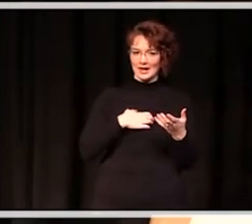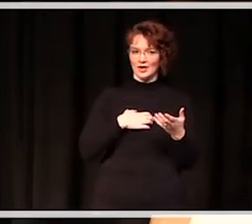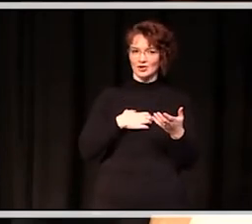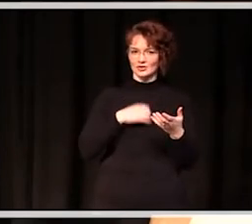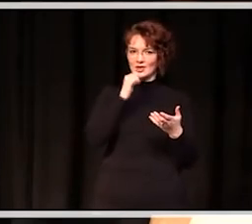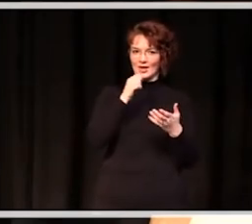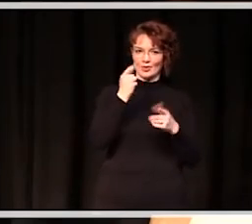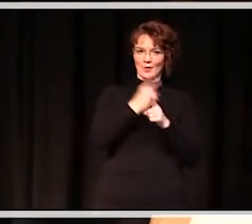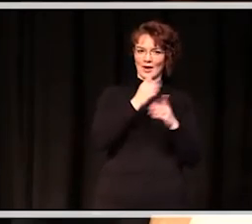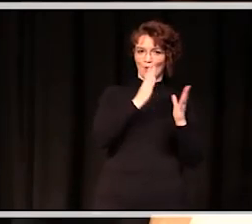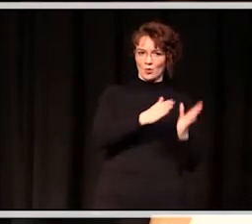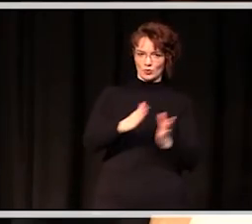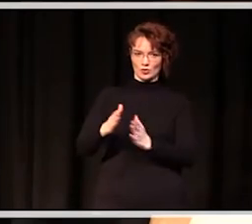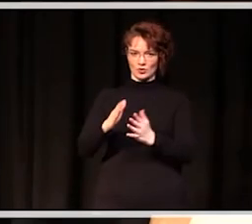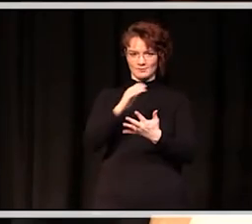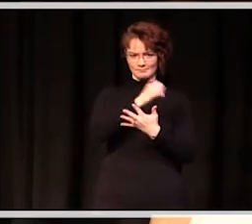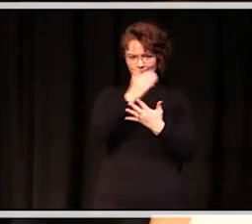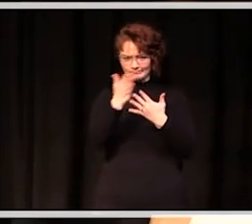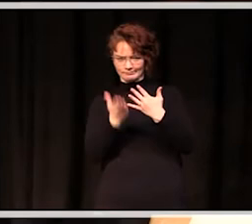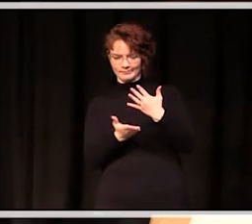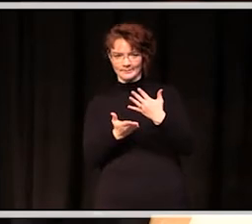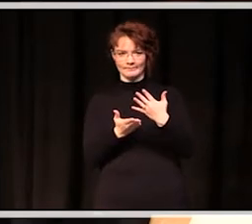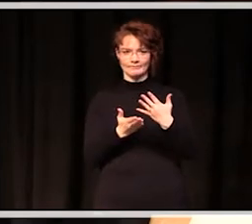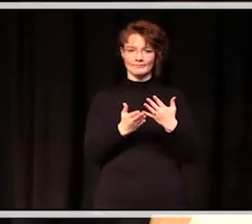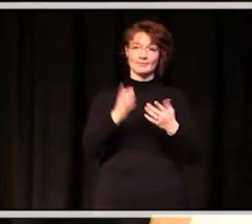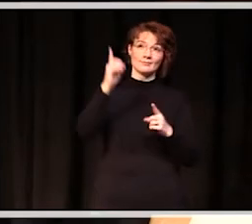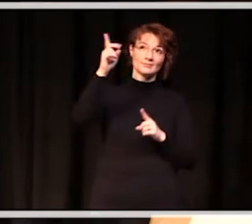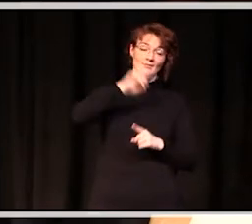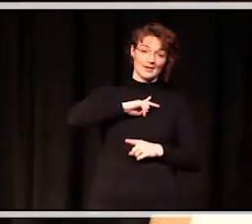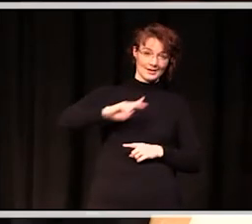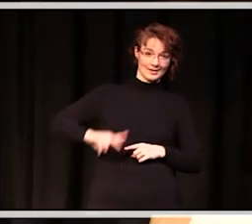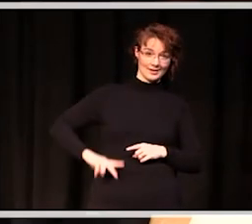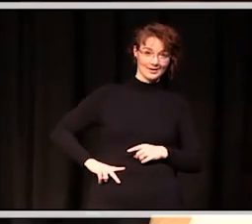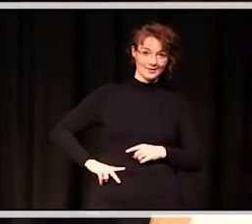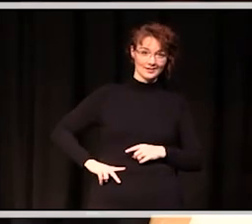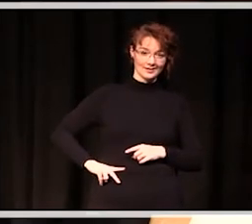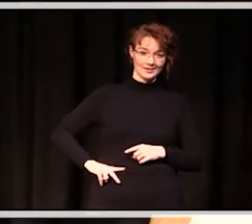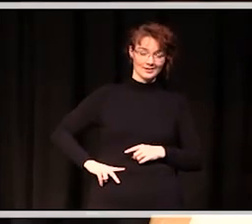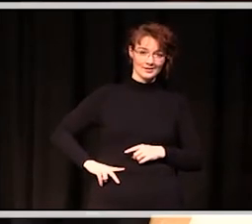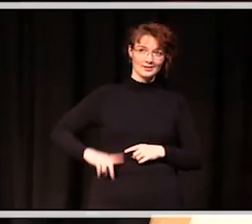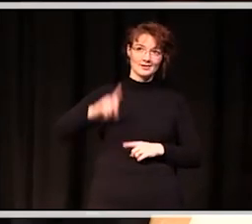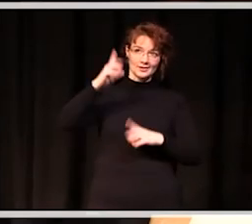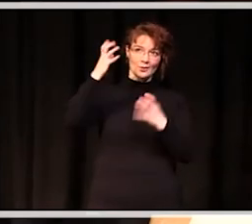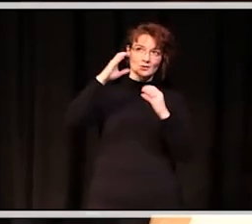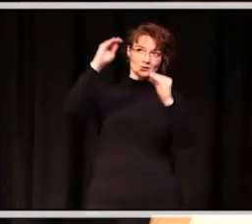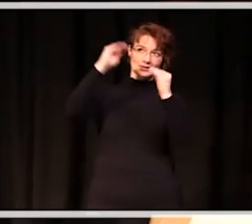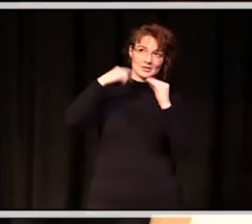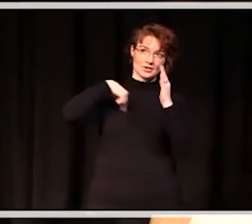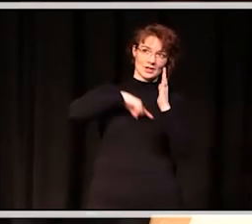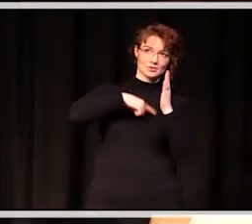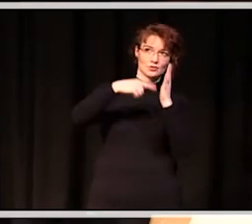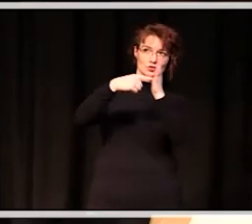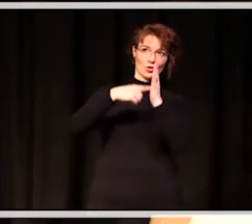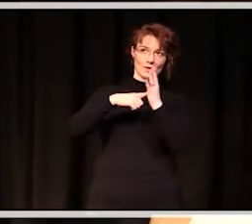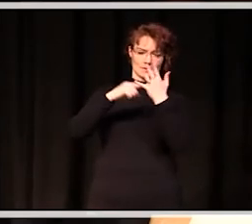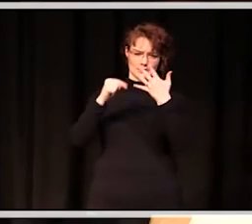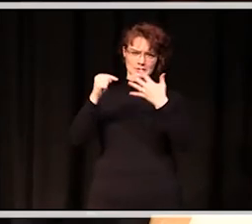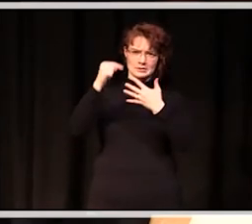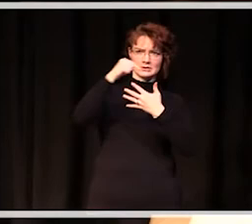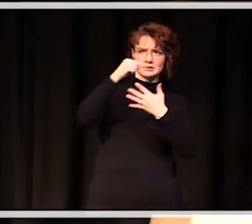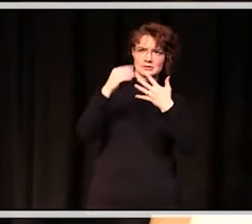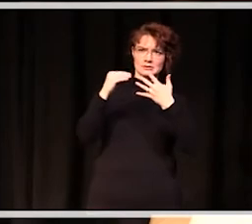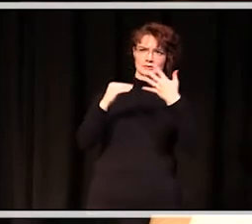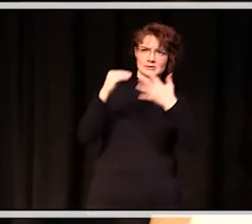disordered. But there is a king who wants to teach us and show us how